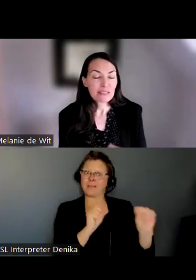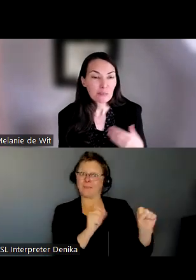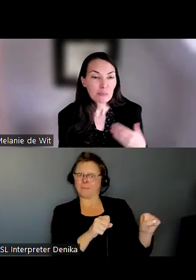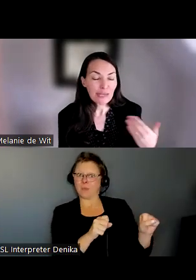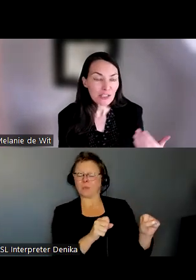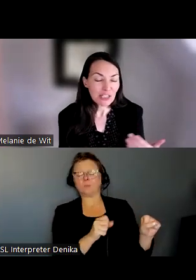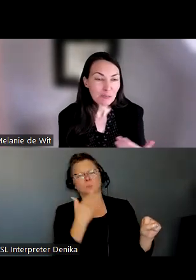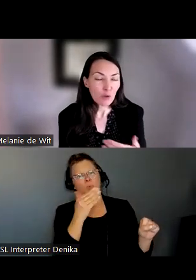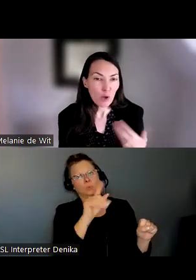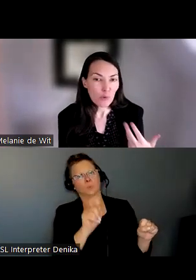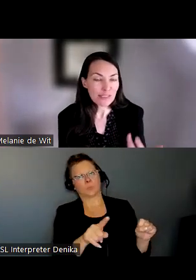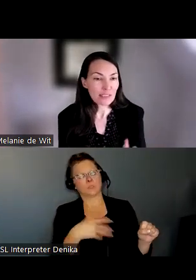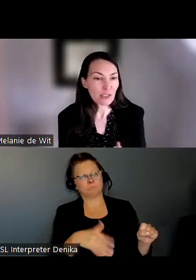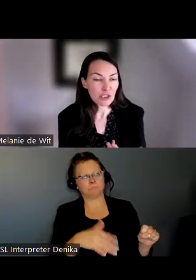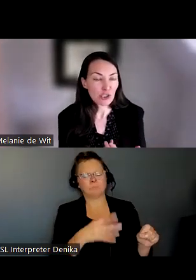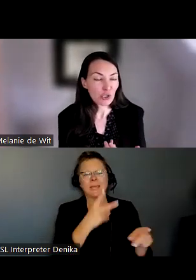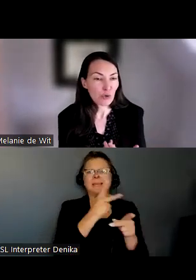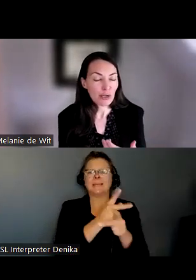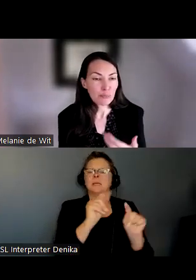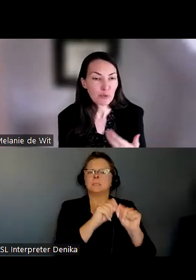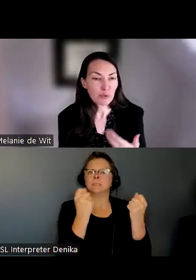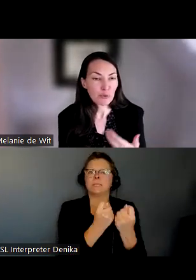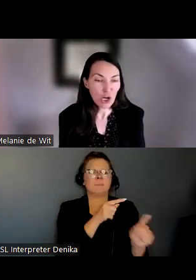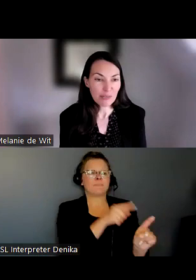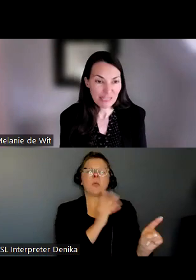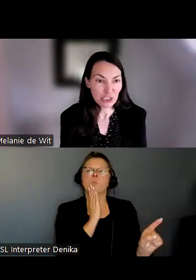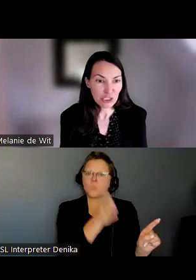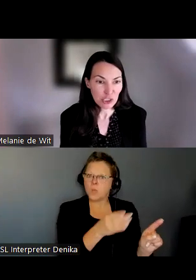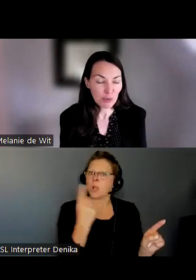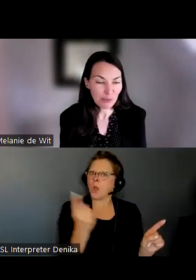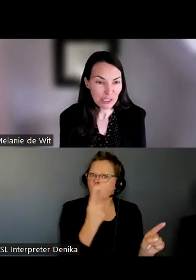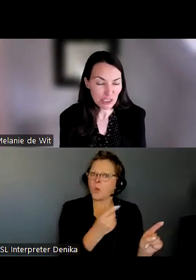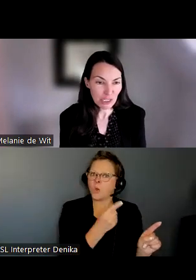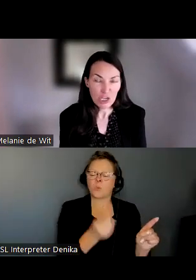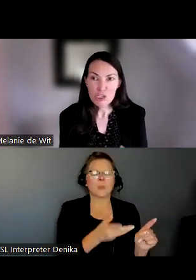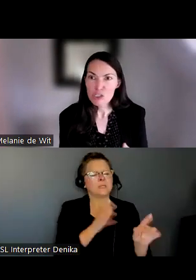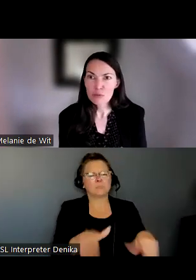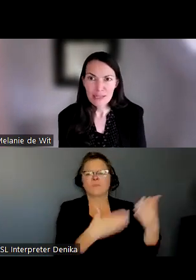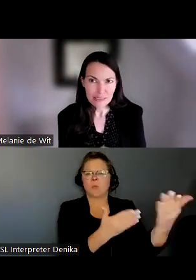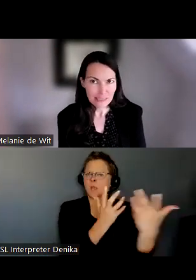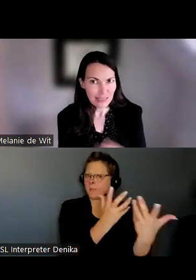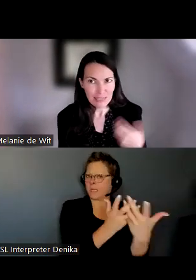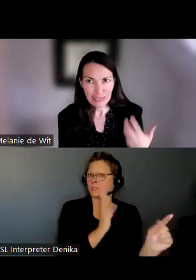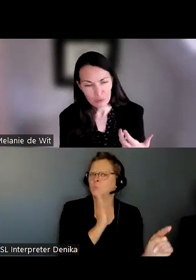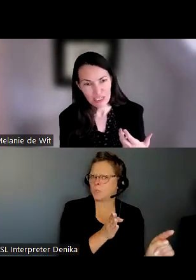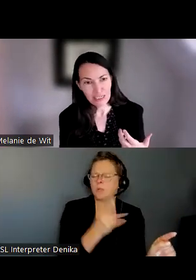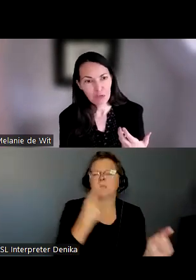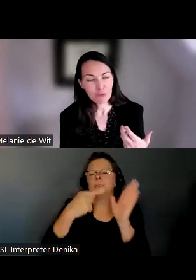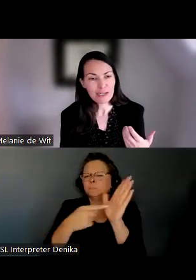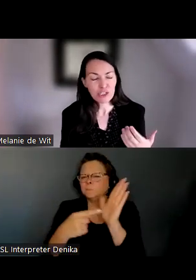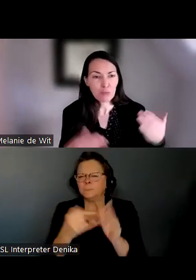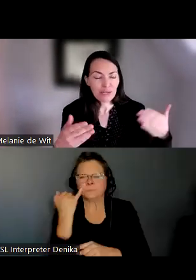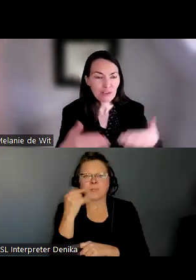Because the care team will always look to provide accommodations to a patient. So let's say they can't